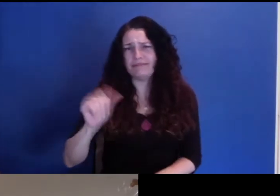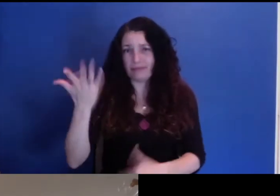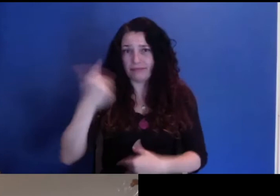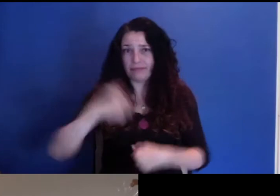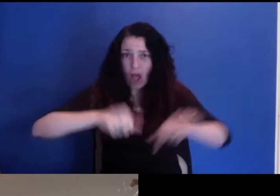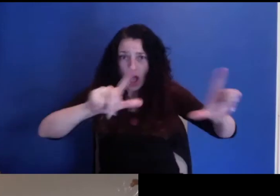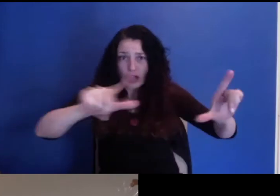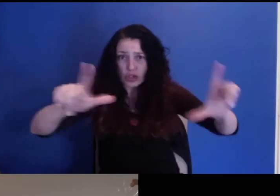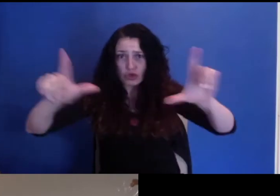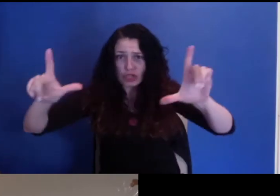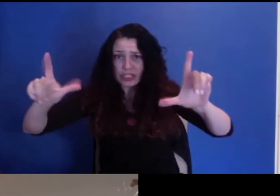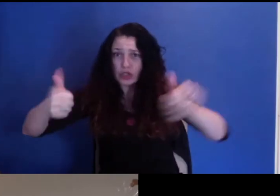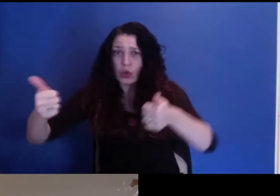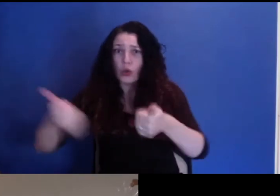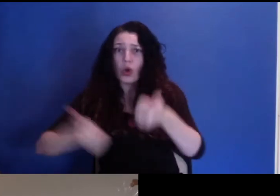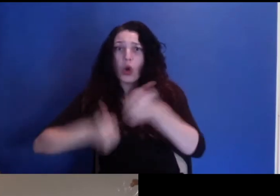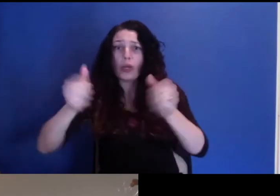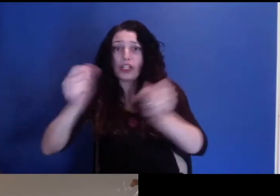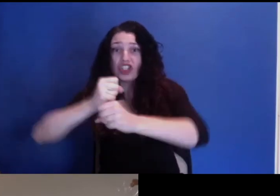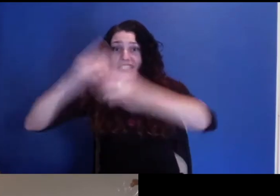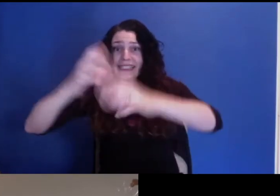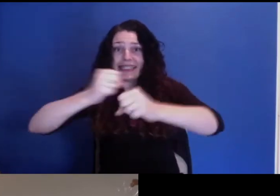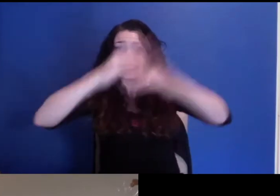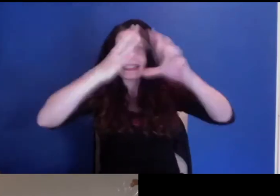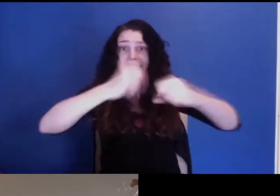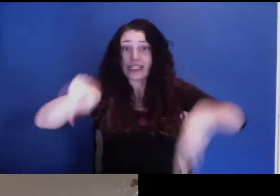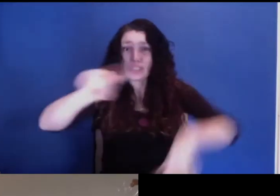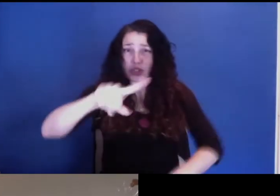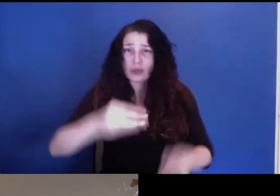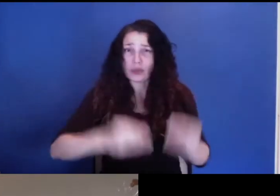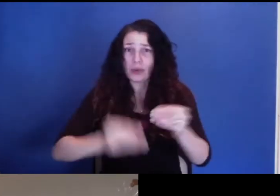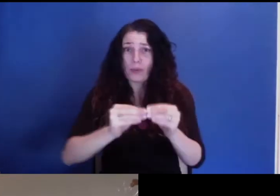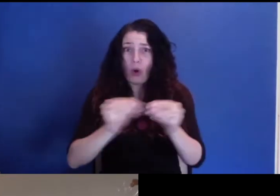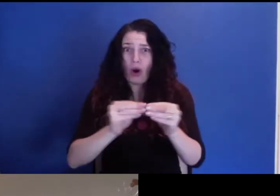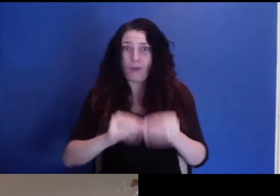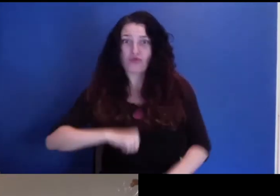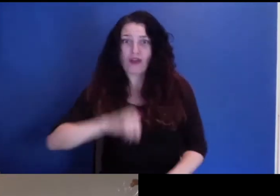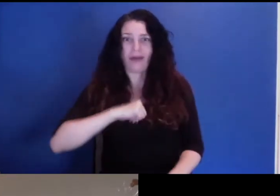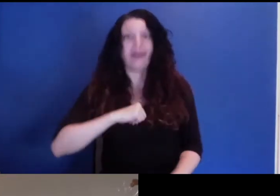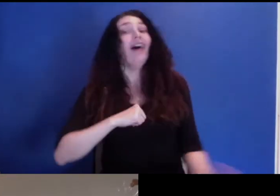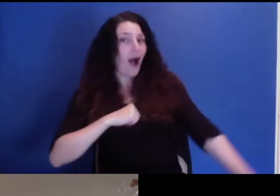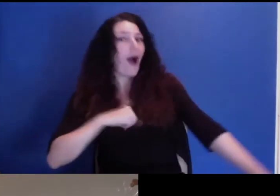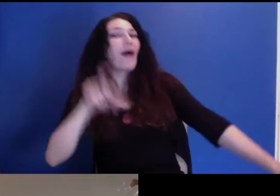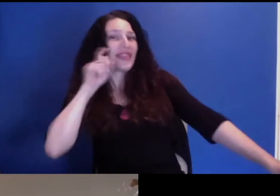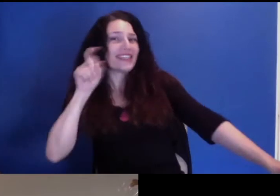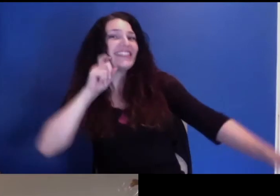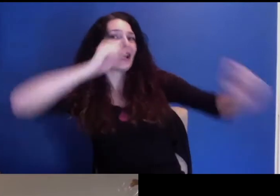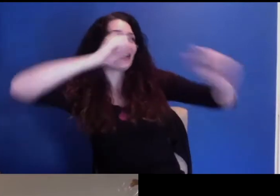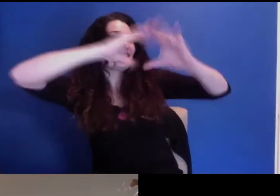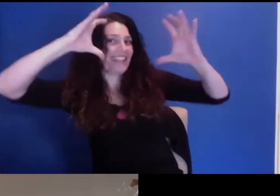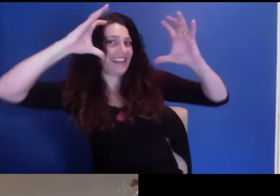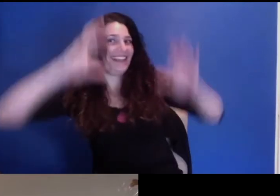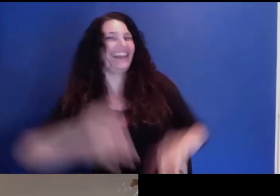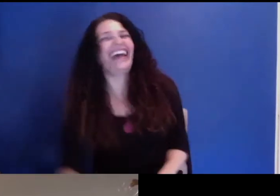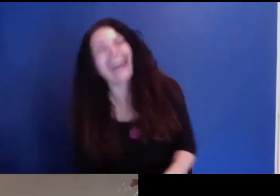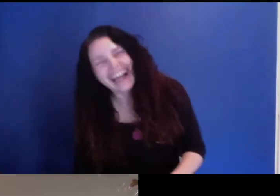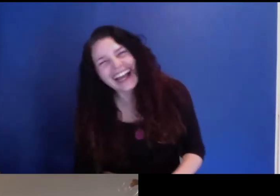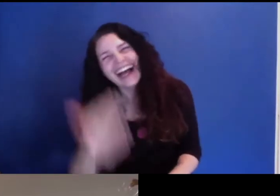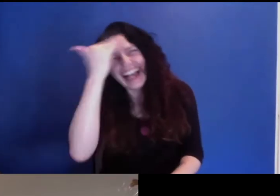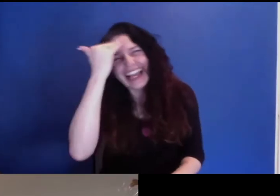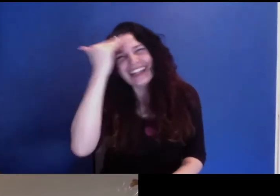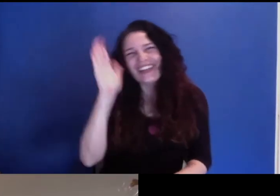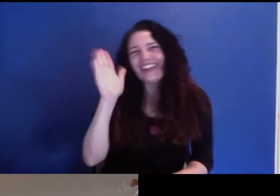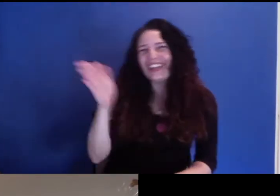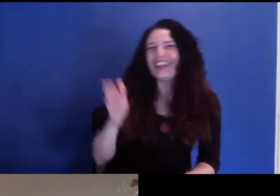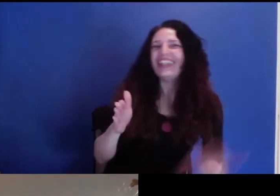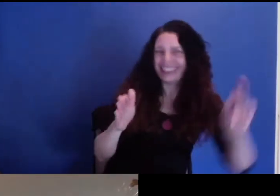were you most proud of? Oh, the sex scene for sure. I mean, gay sex, gay I sex knew is you always, were going to say that. well, gay sex